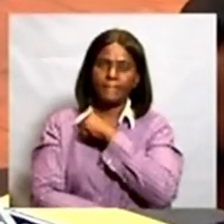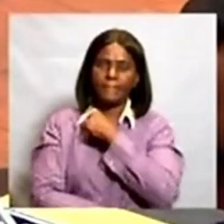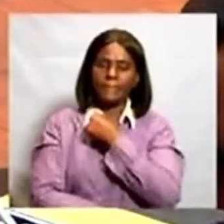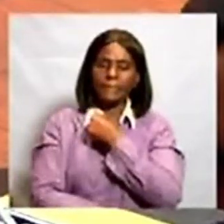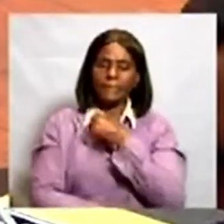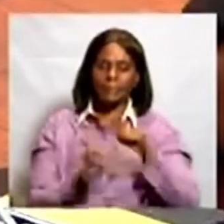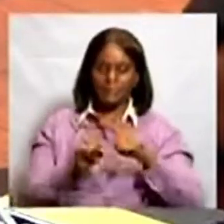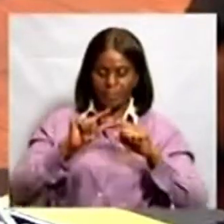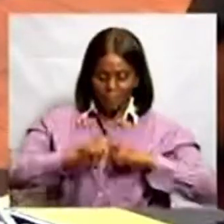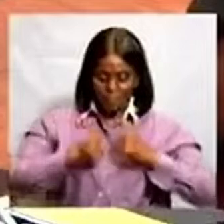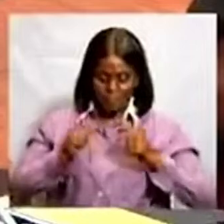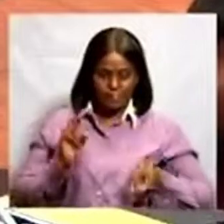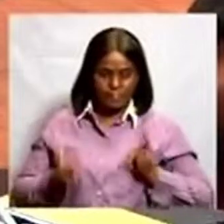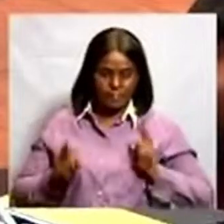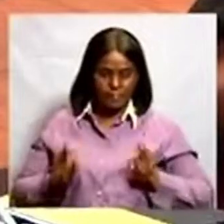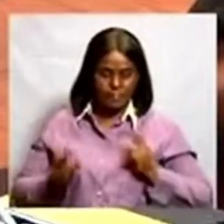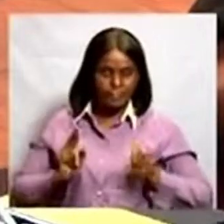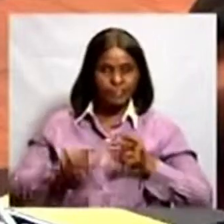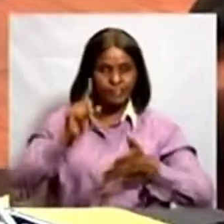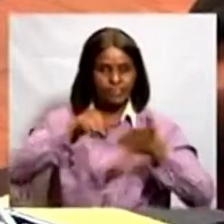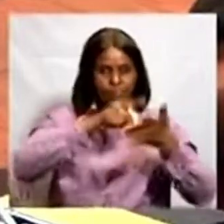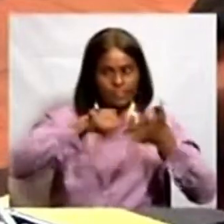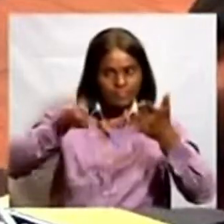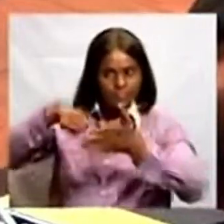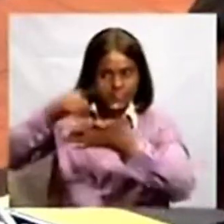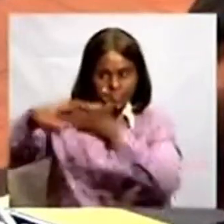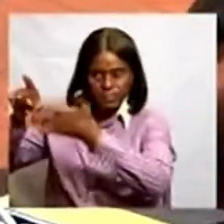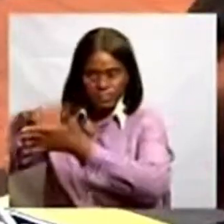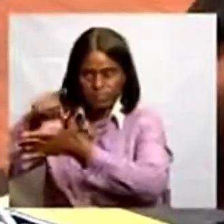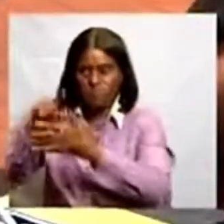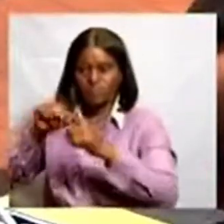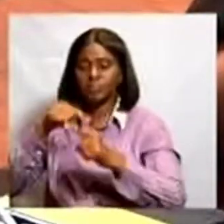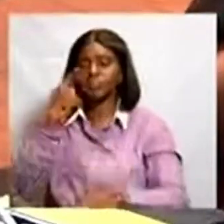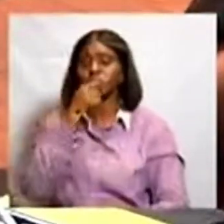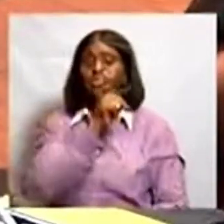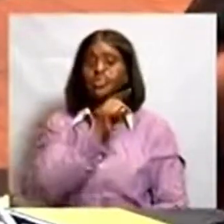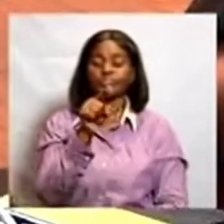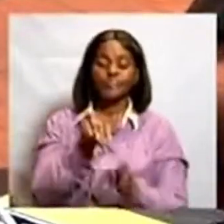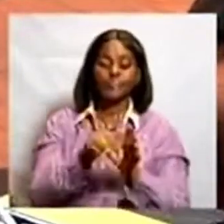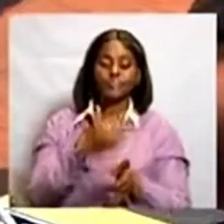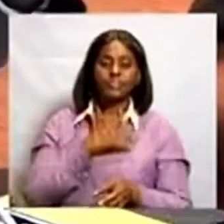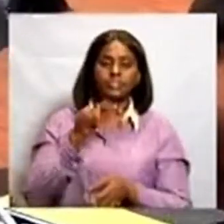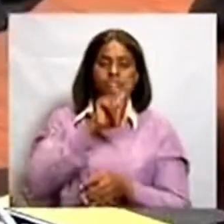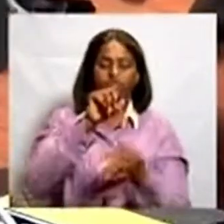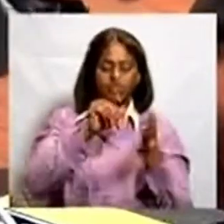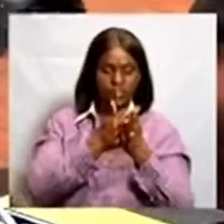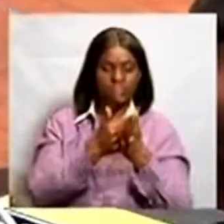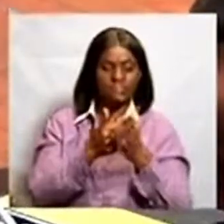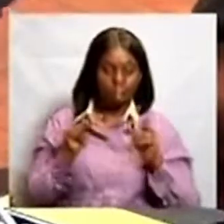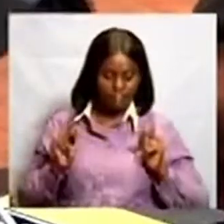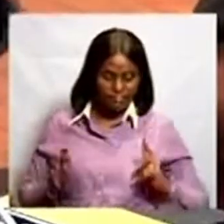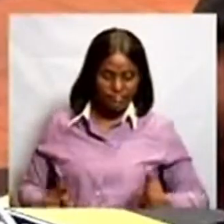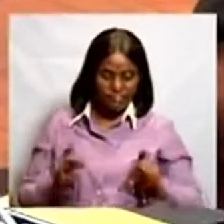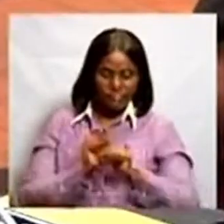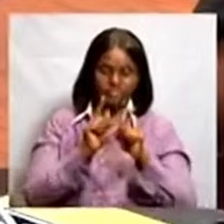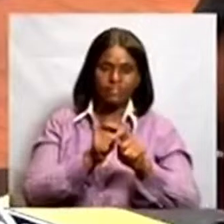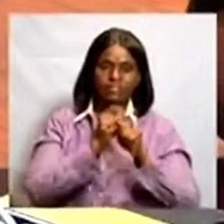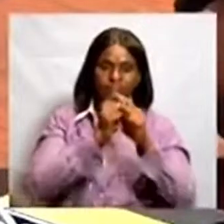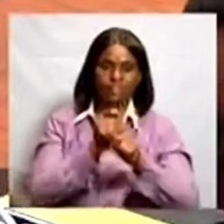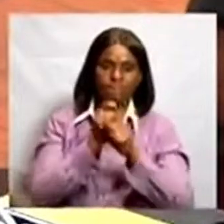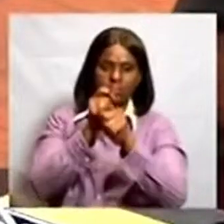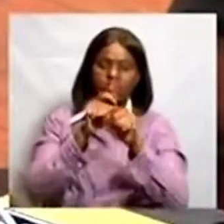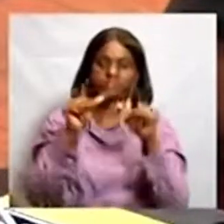But we rush to revoking the register. But who then, in my question, how about the person who issued the